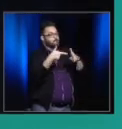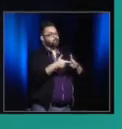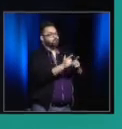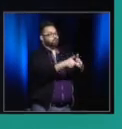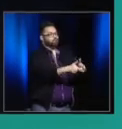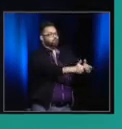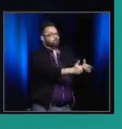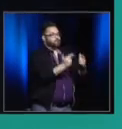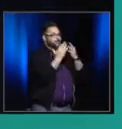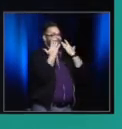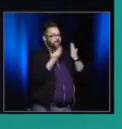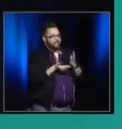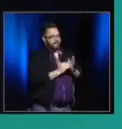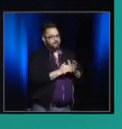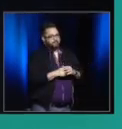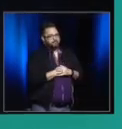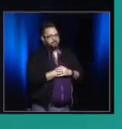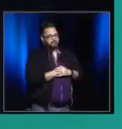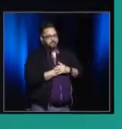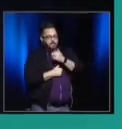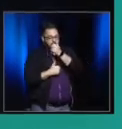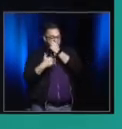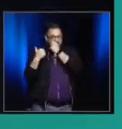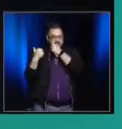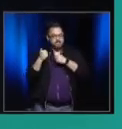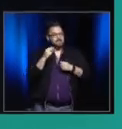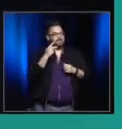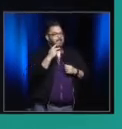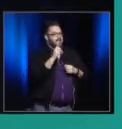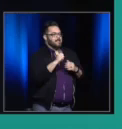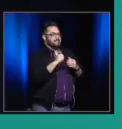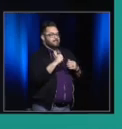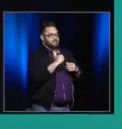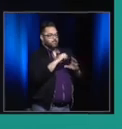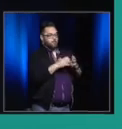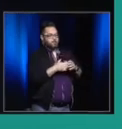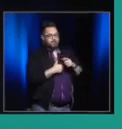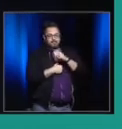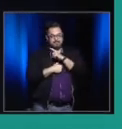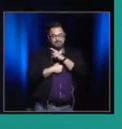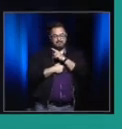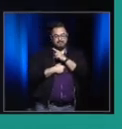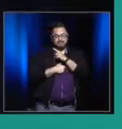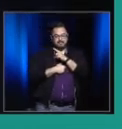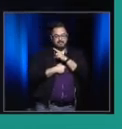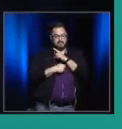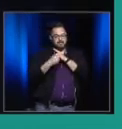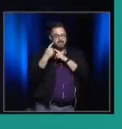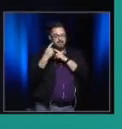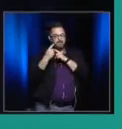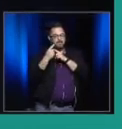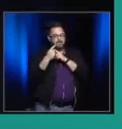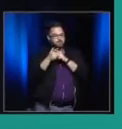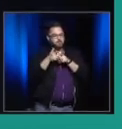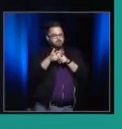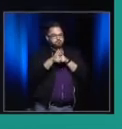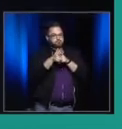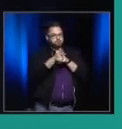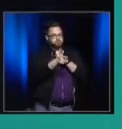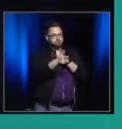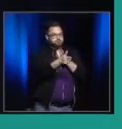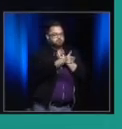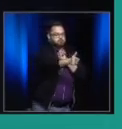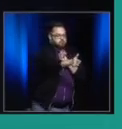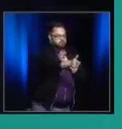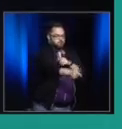is going to join the KS members, and that guy right there, who's kind of jerkily moving forward, is Big